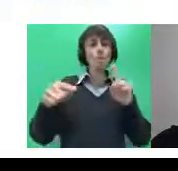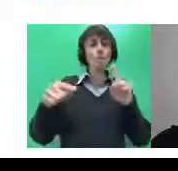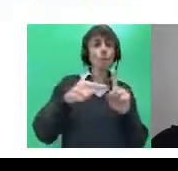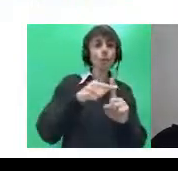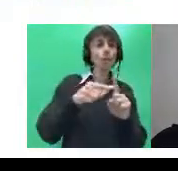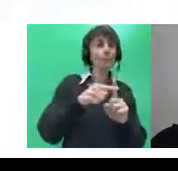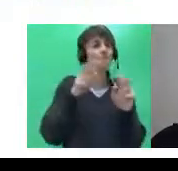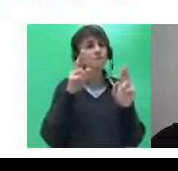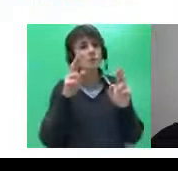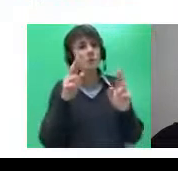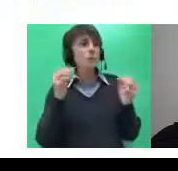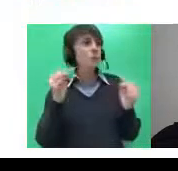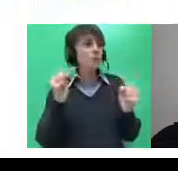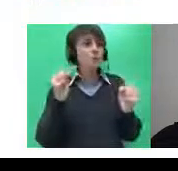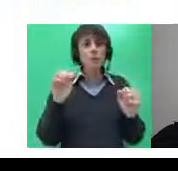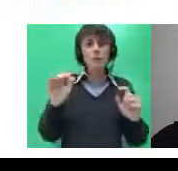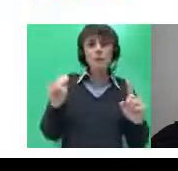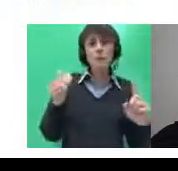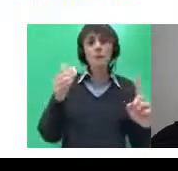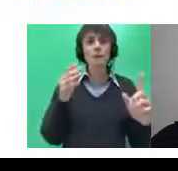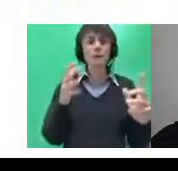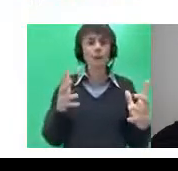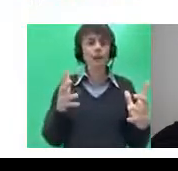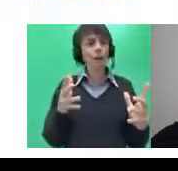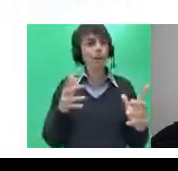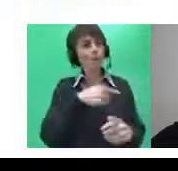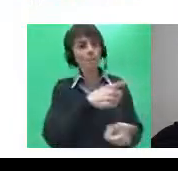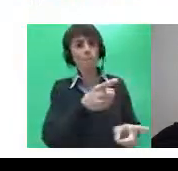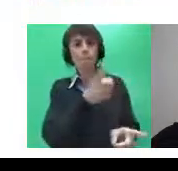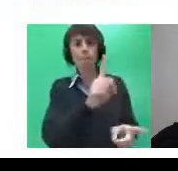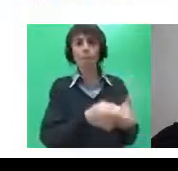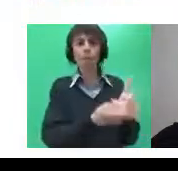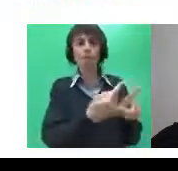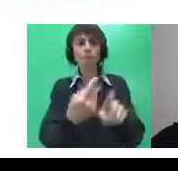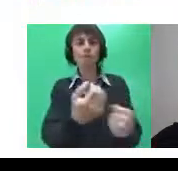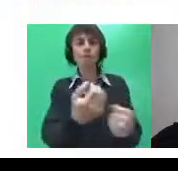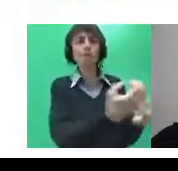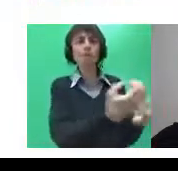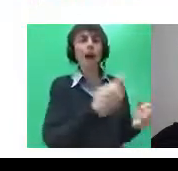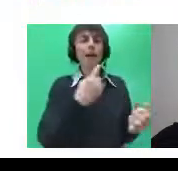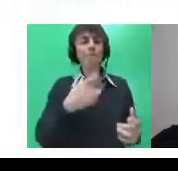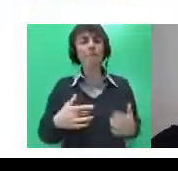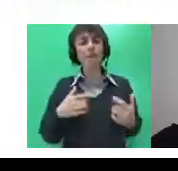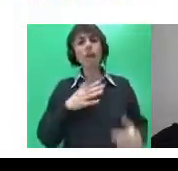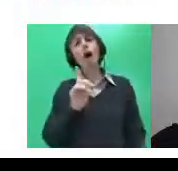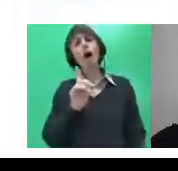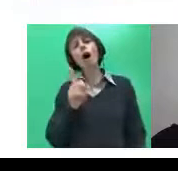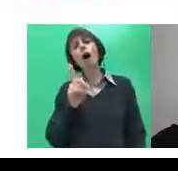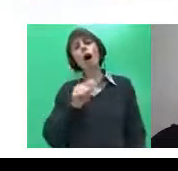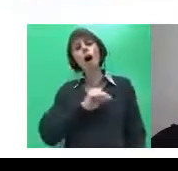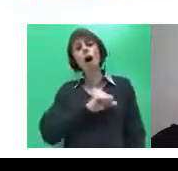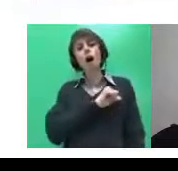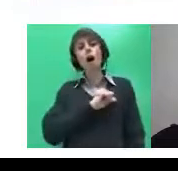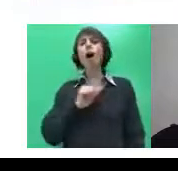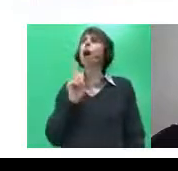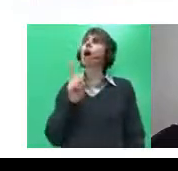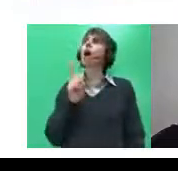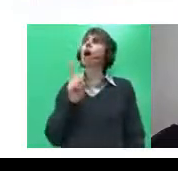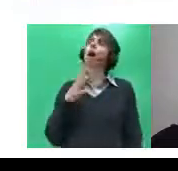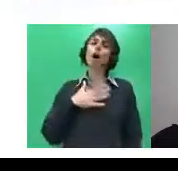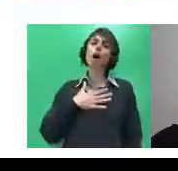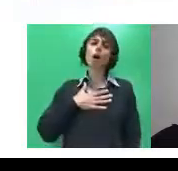this context, and it's been seen as realistic and heartwarming. Next slide, please. So we've looked